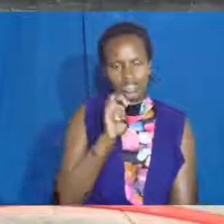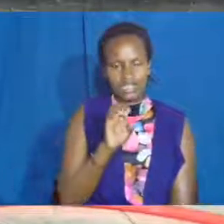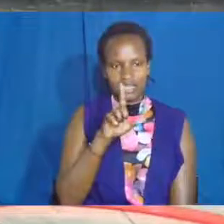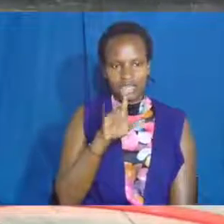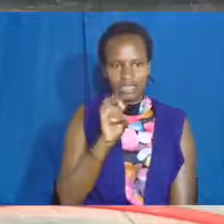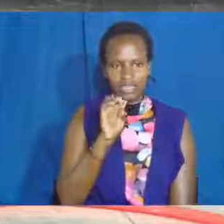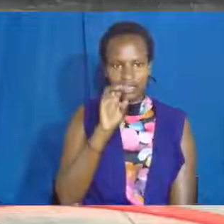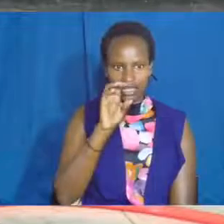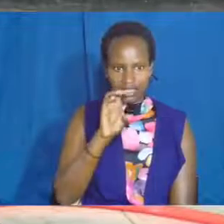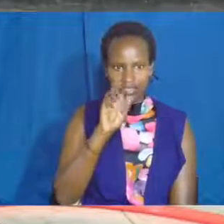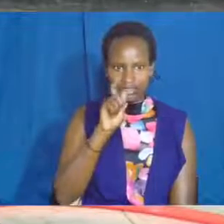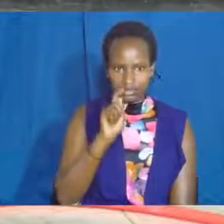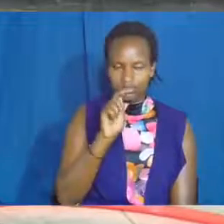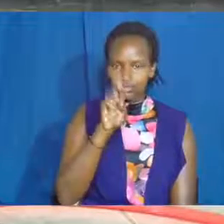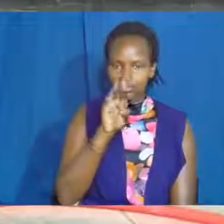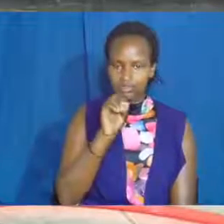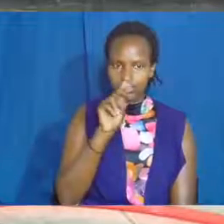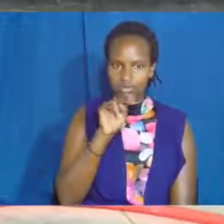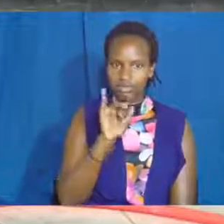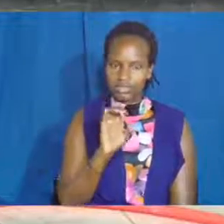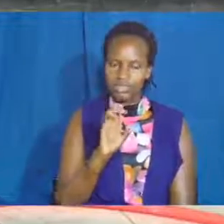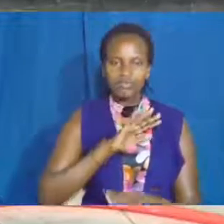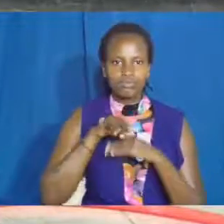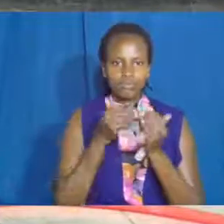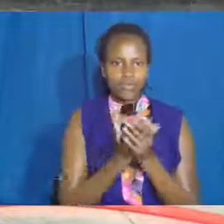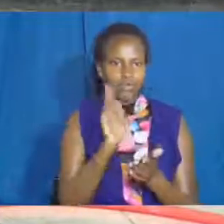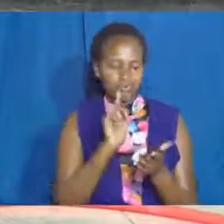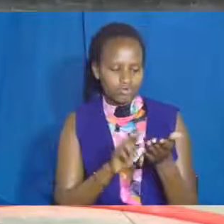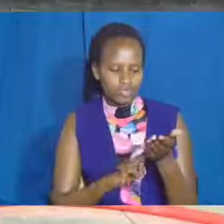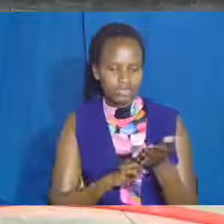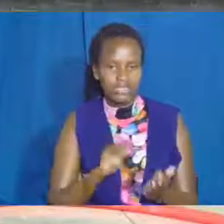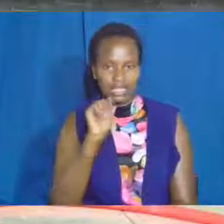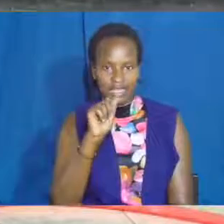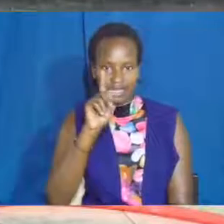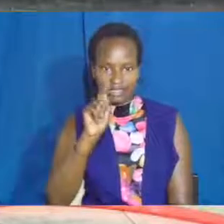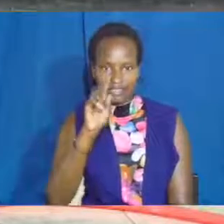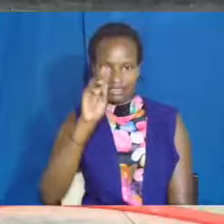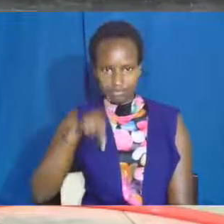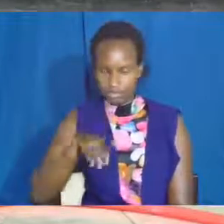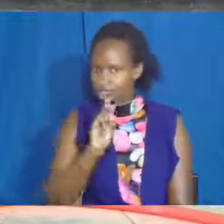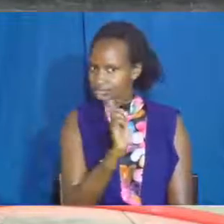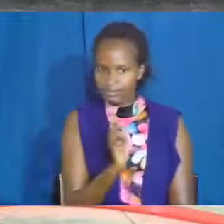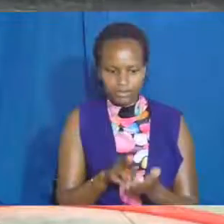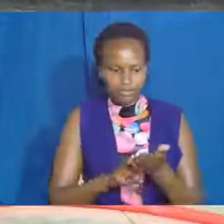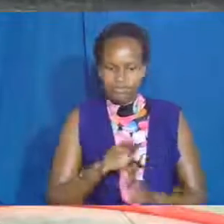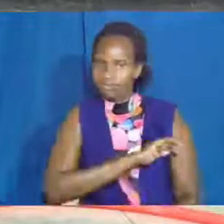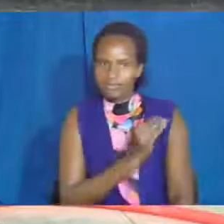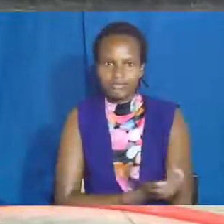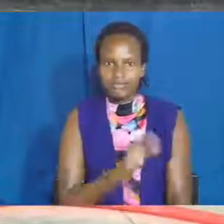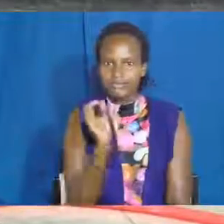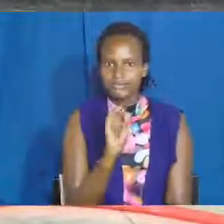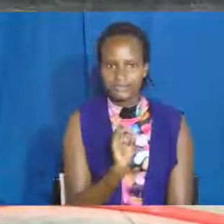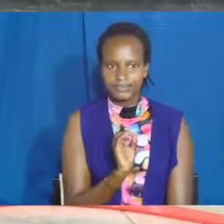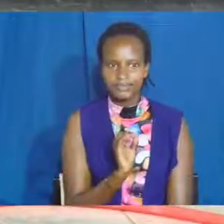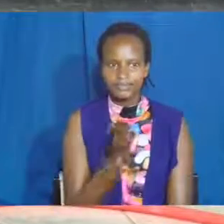gradient without the use of ATP. They don't use ATP. They don't use energy. That's that form of energy called it